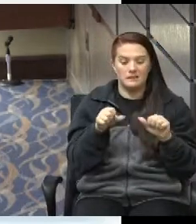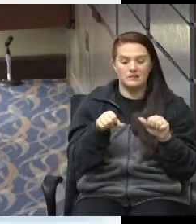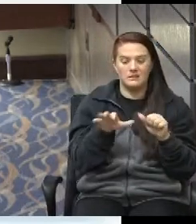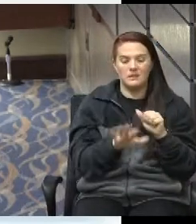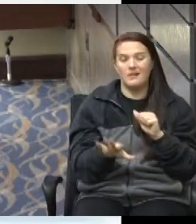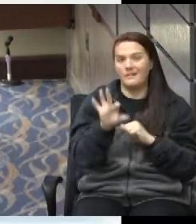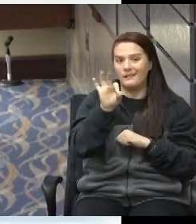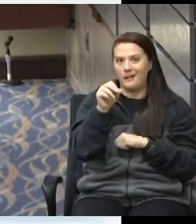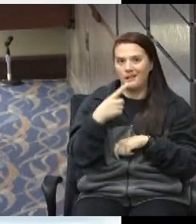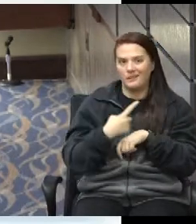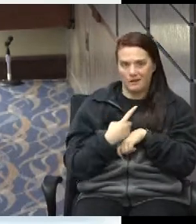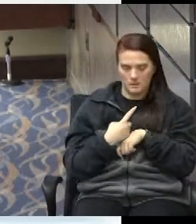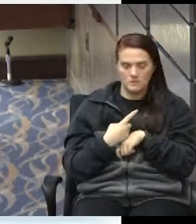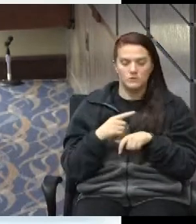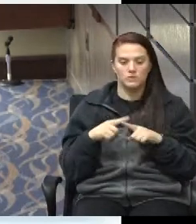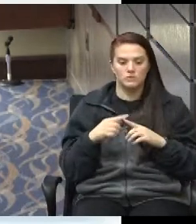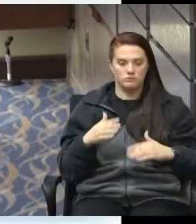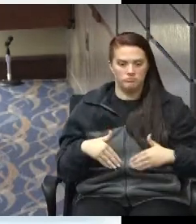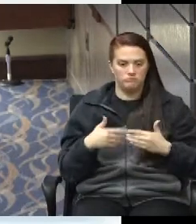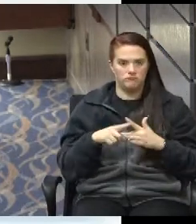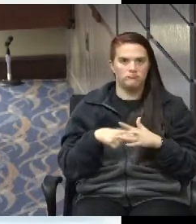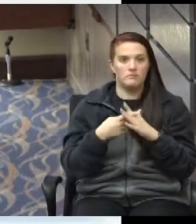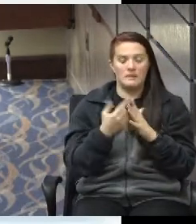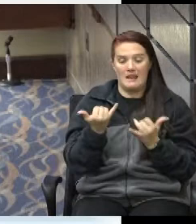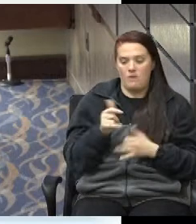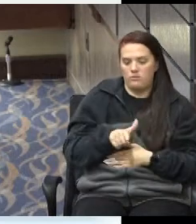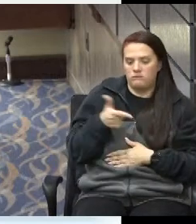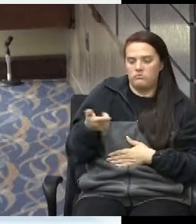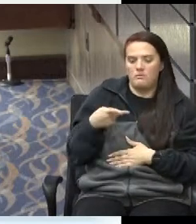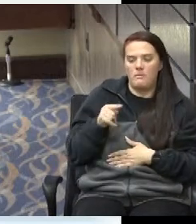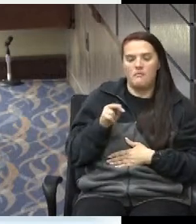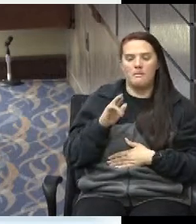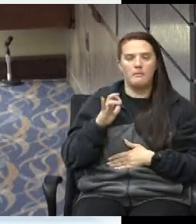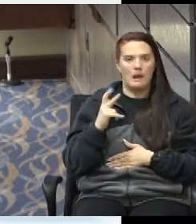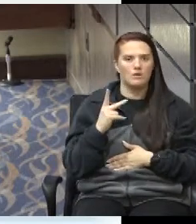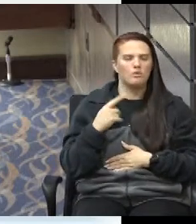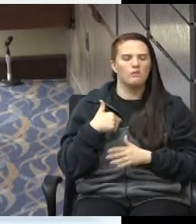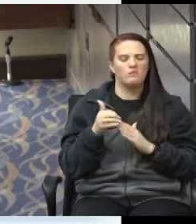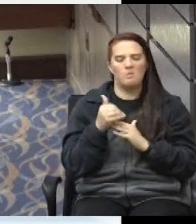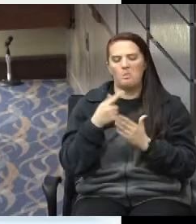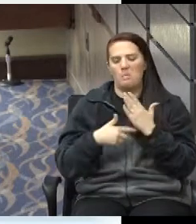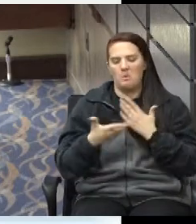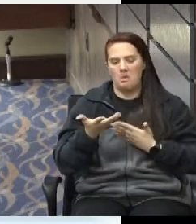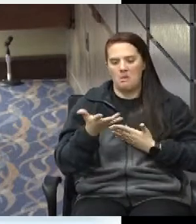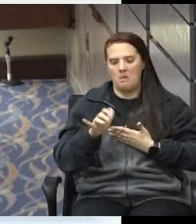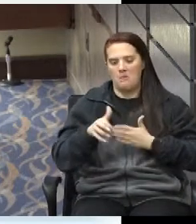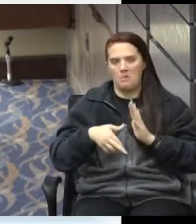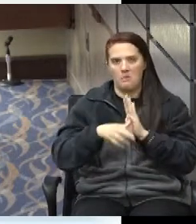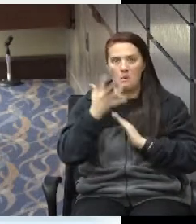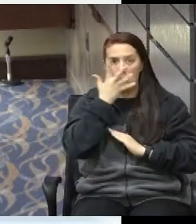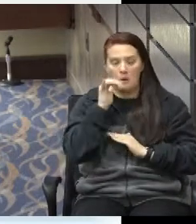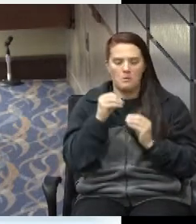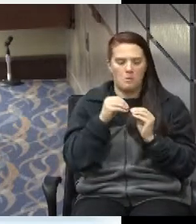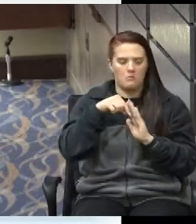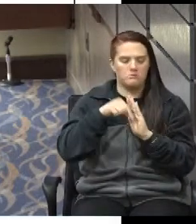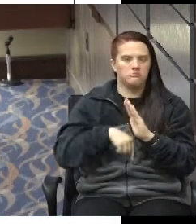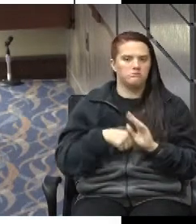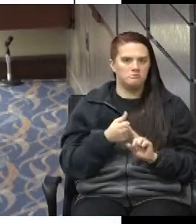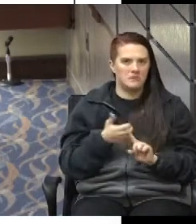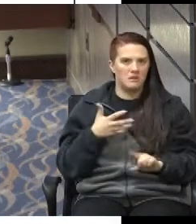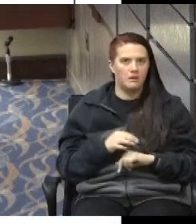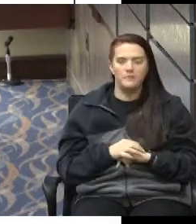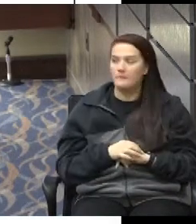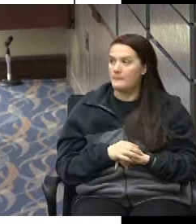90 days. And at this time, I'm going to turn it over to Patrick to kind of lead us through what that review looks like in more detail. Great, thanks,